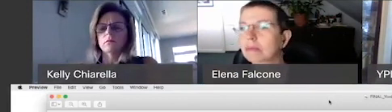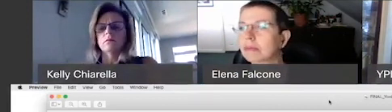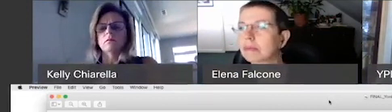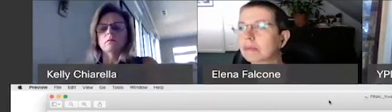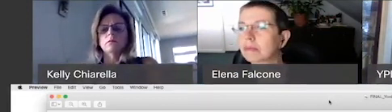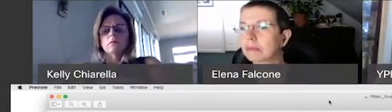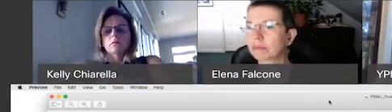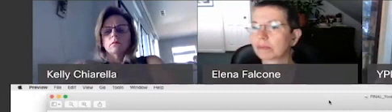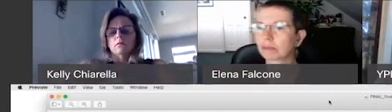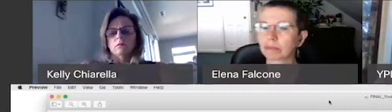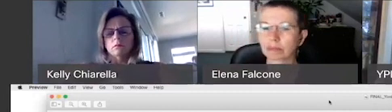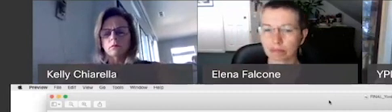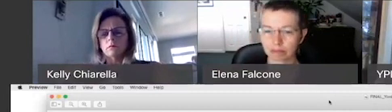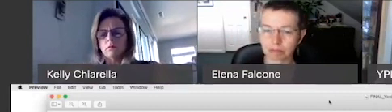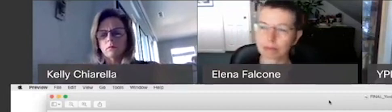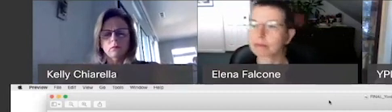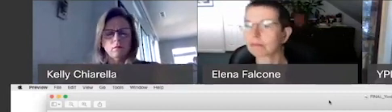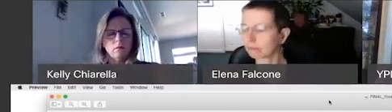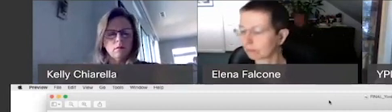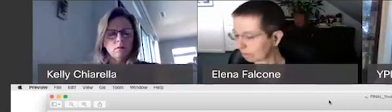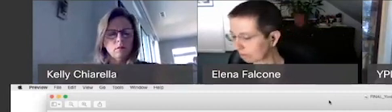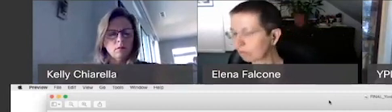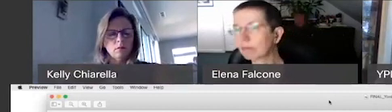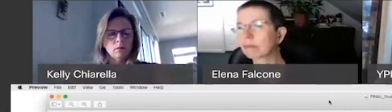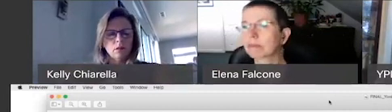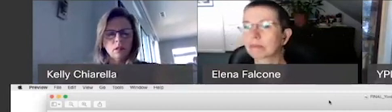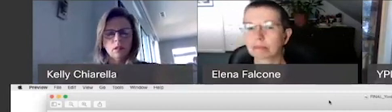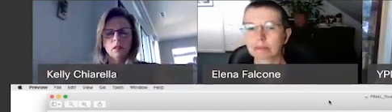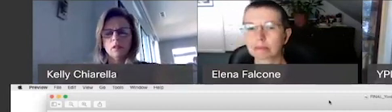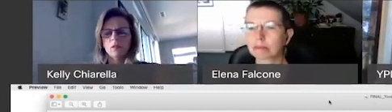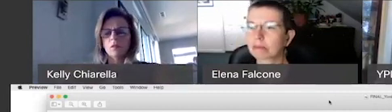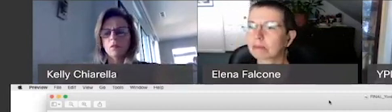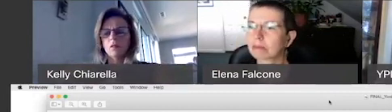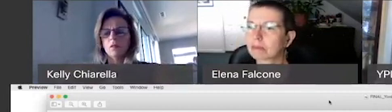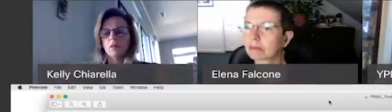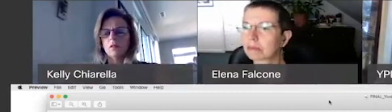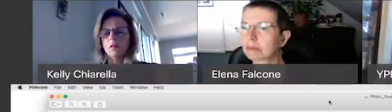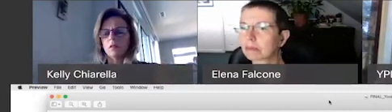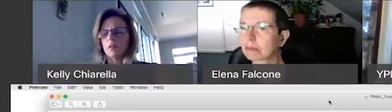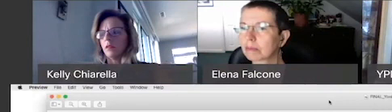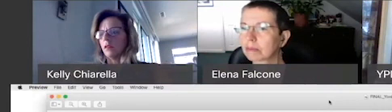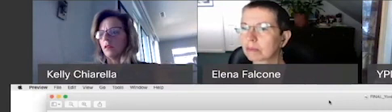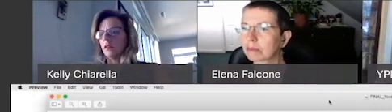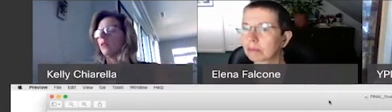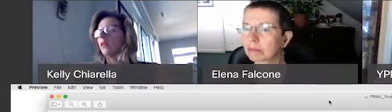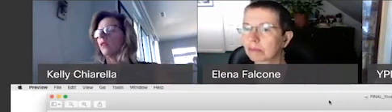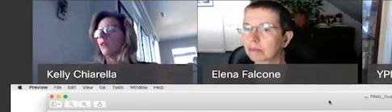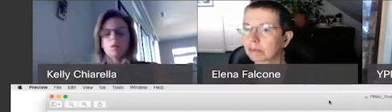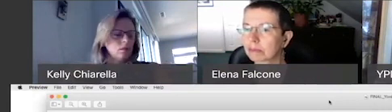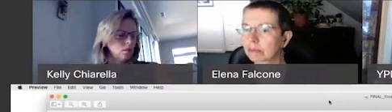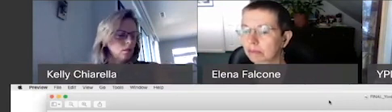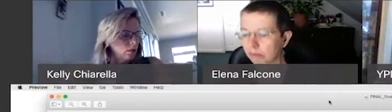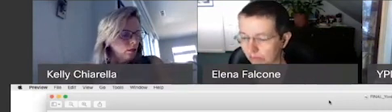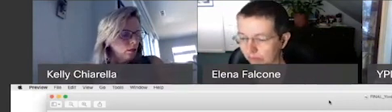have arisen that affect our community. So I'm here today to just share a couple of tips on how to keep